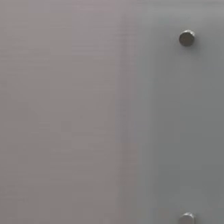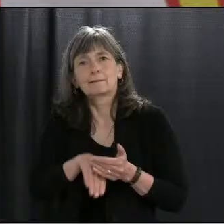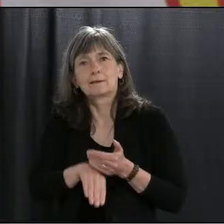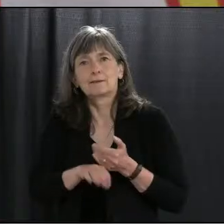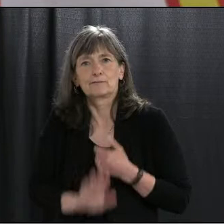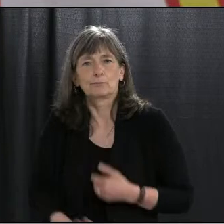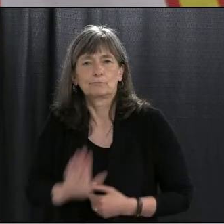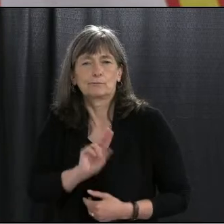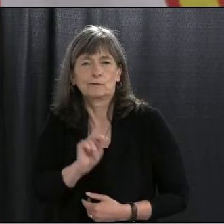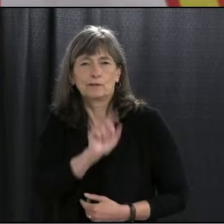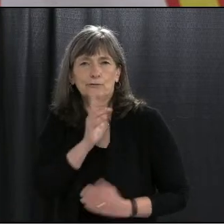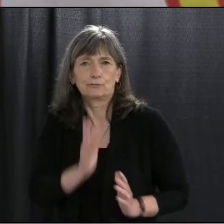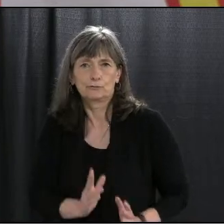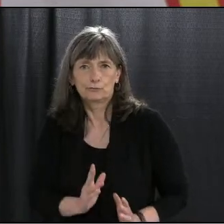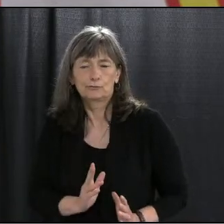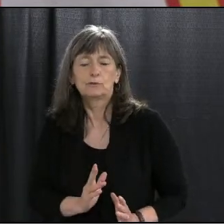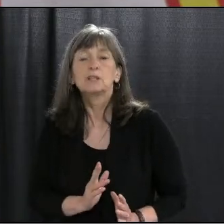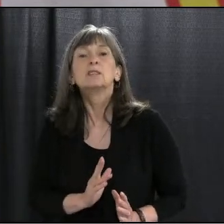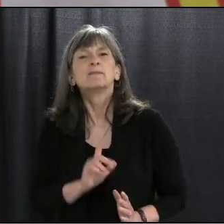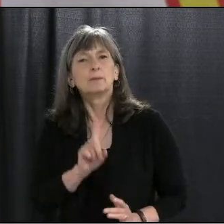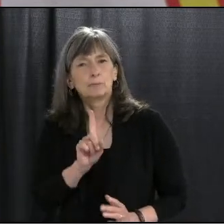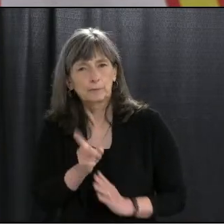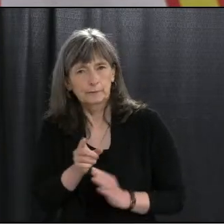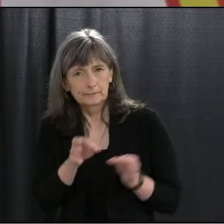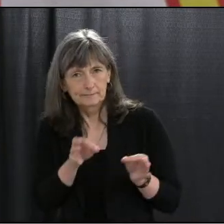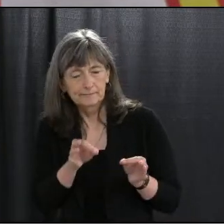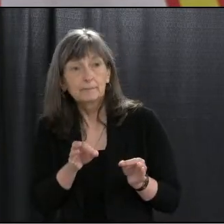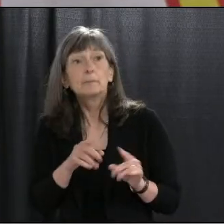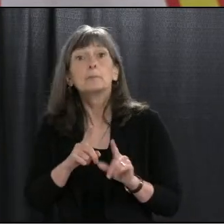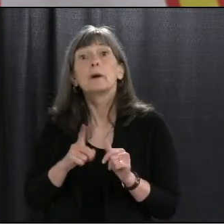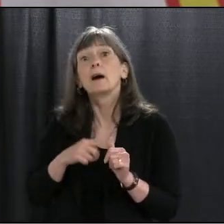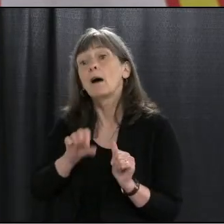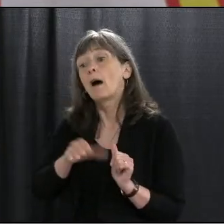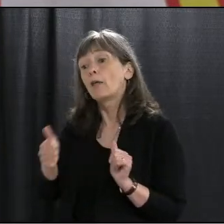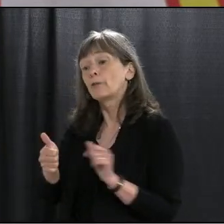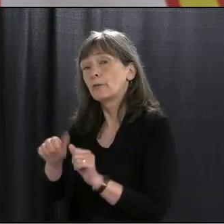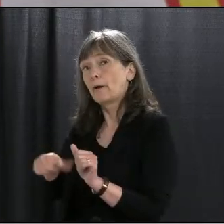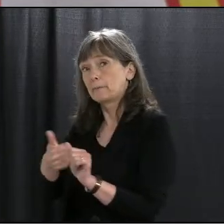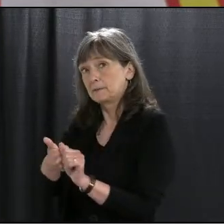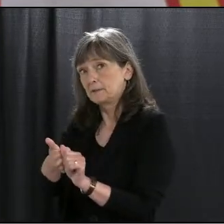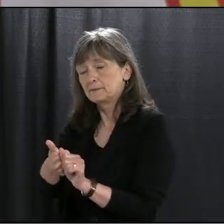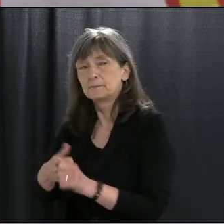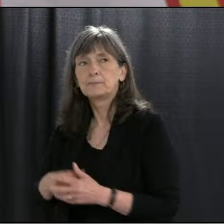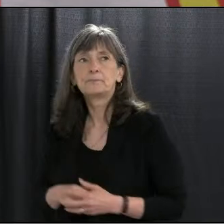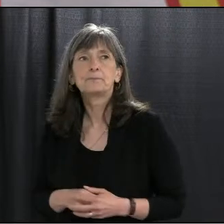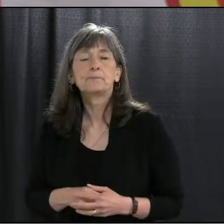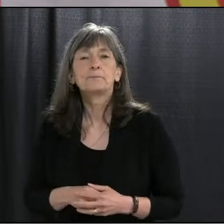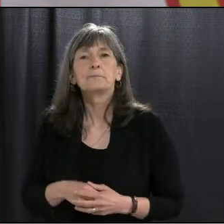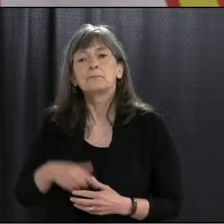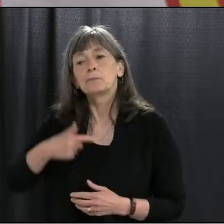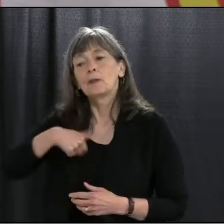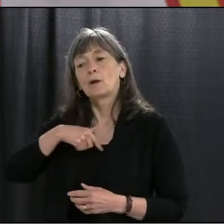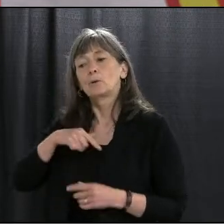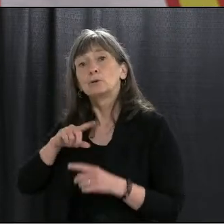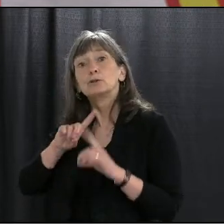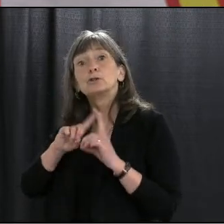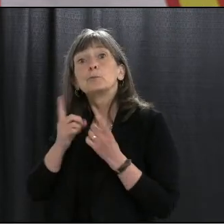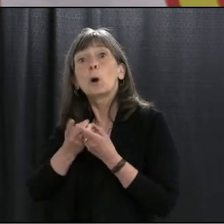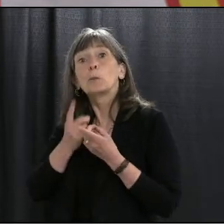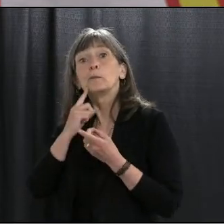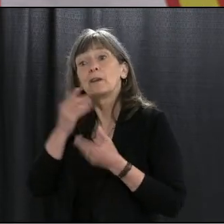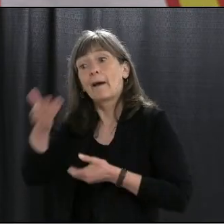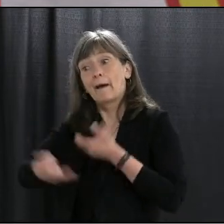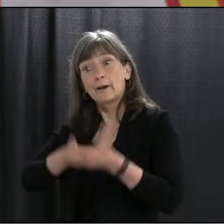that in just a moment. But just a quick update. As a result of the department's recruitment